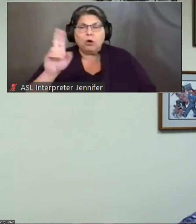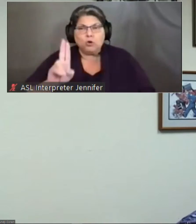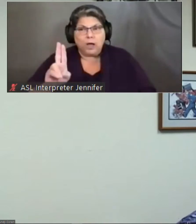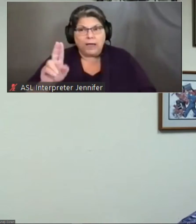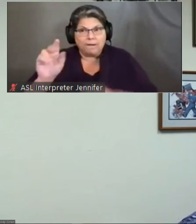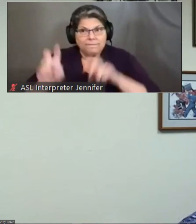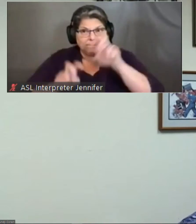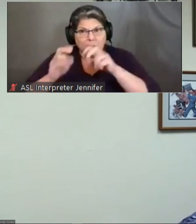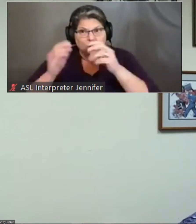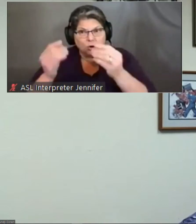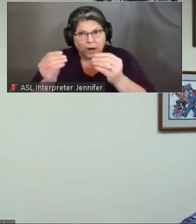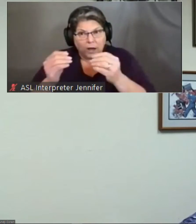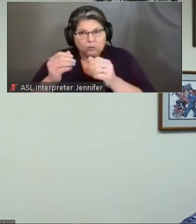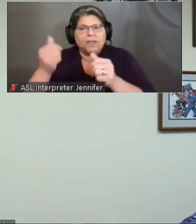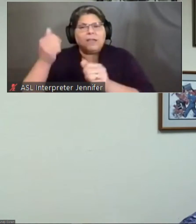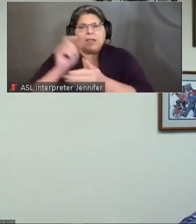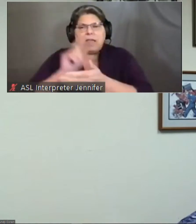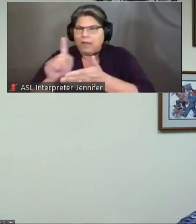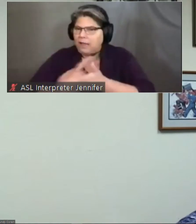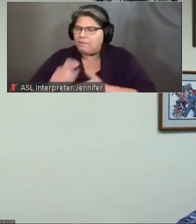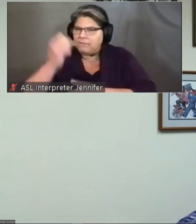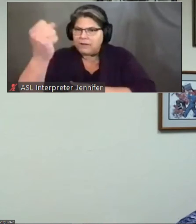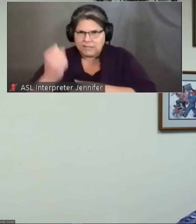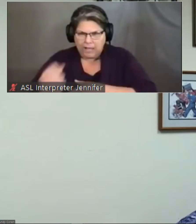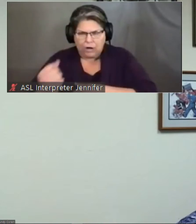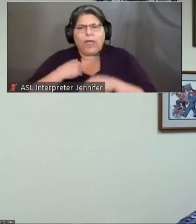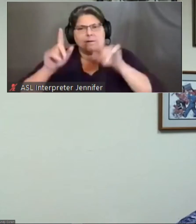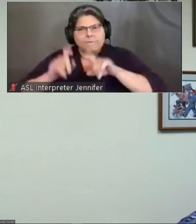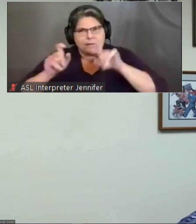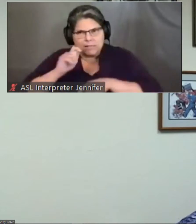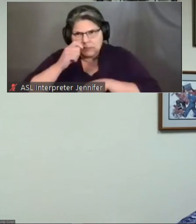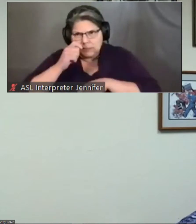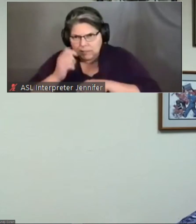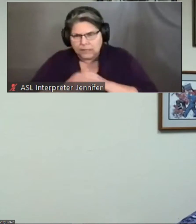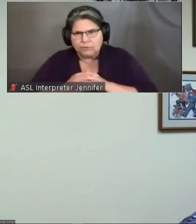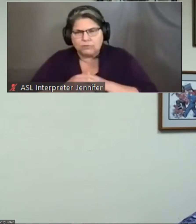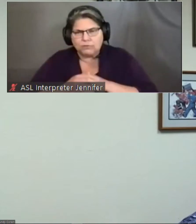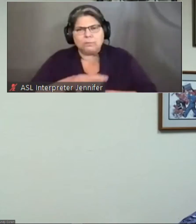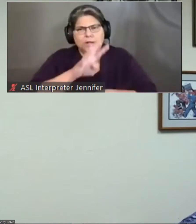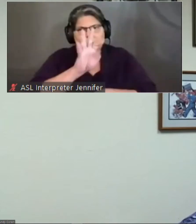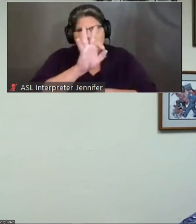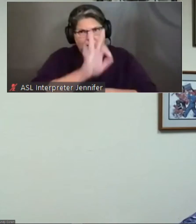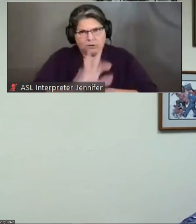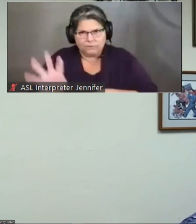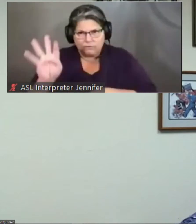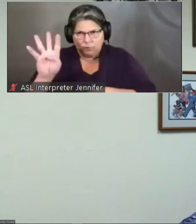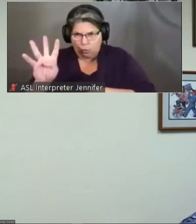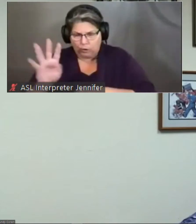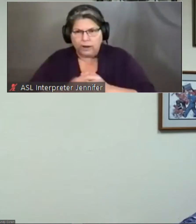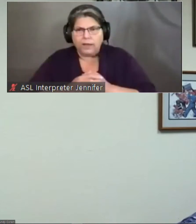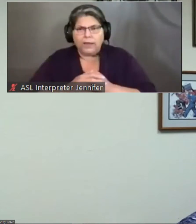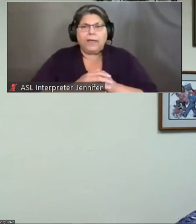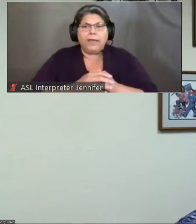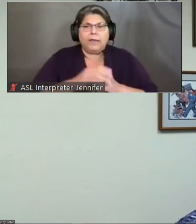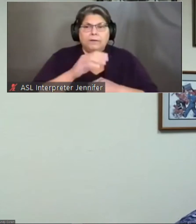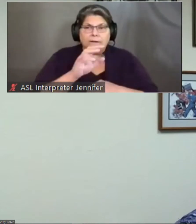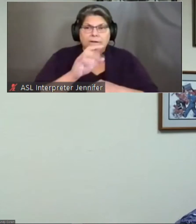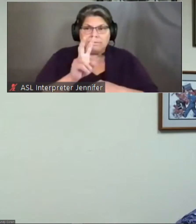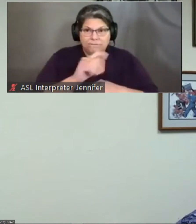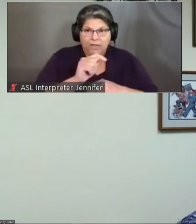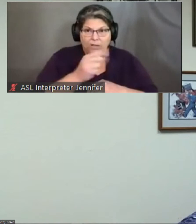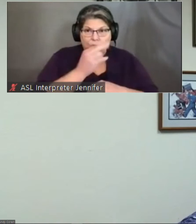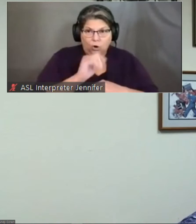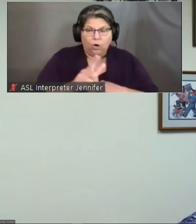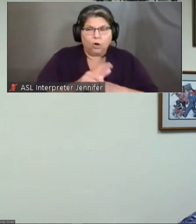Saturday through Thursday, 9 to 5 p.m., and in Fort Bragg Veterans Hall every Tuesday, 9 to 5.